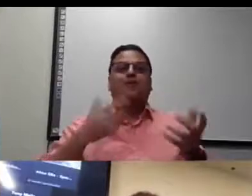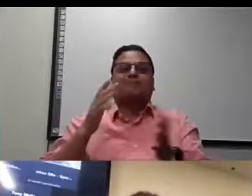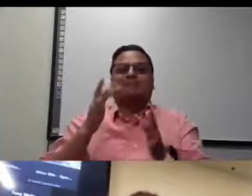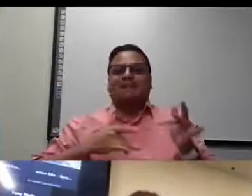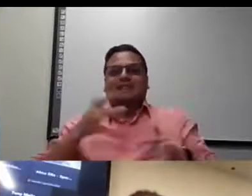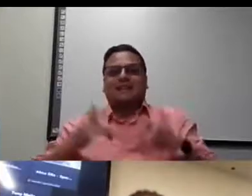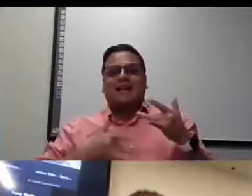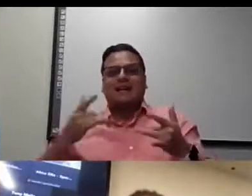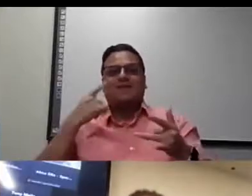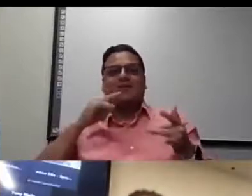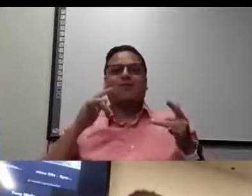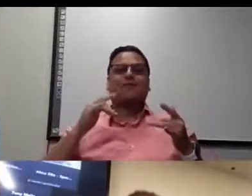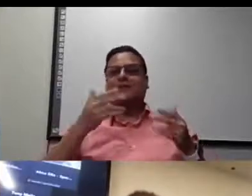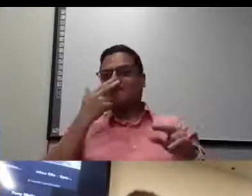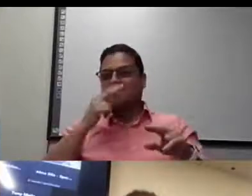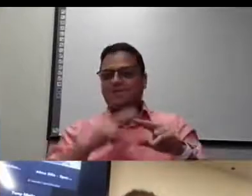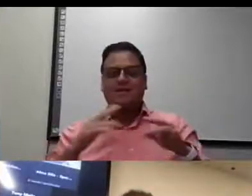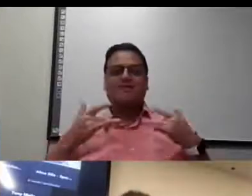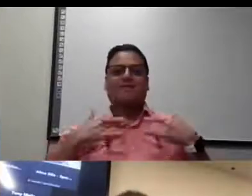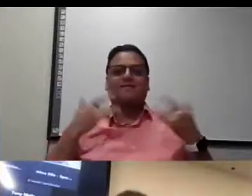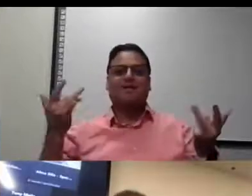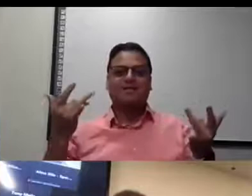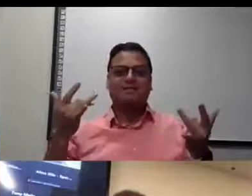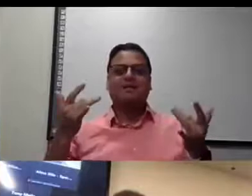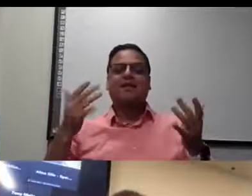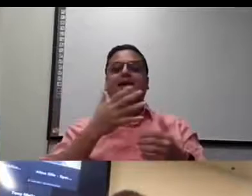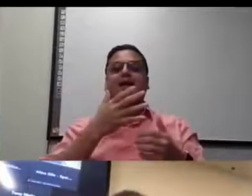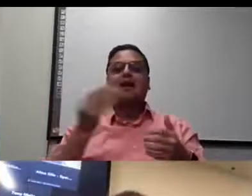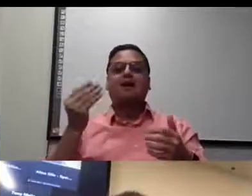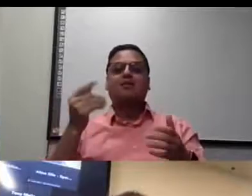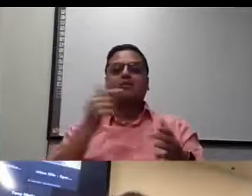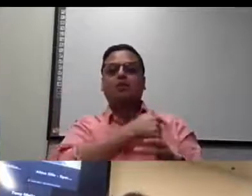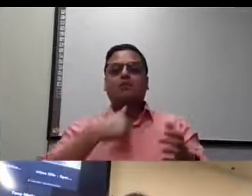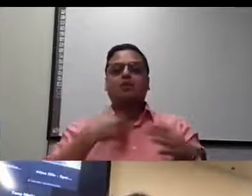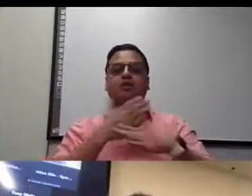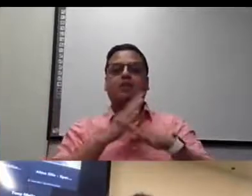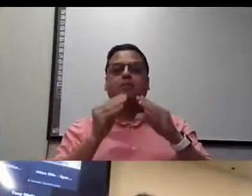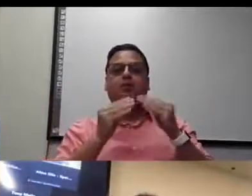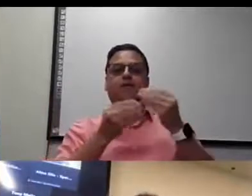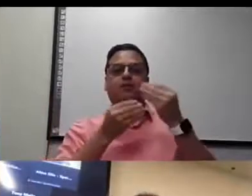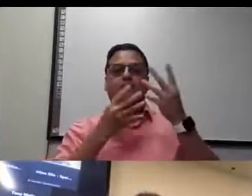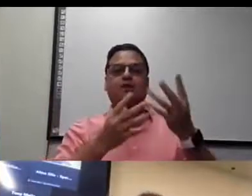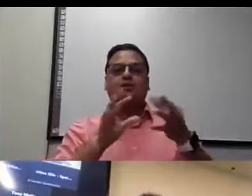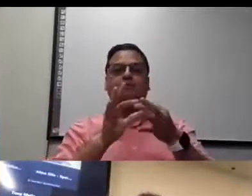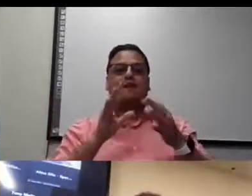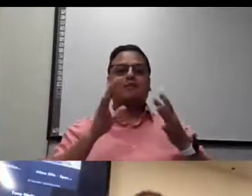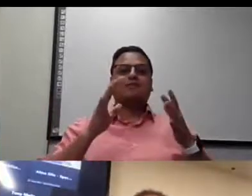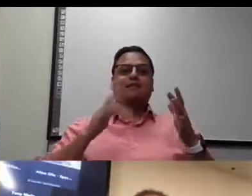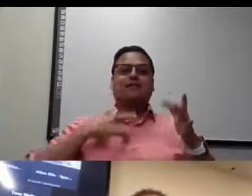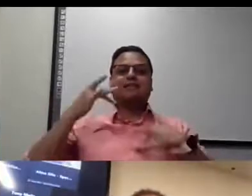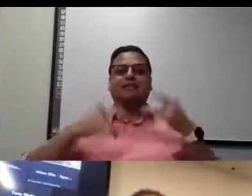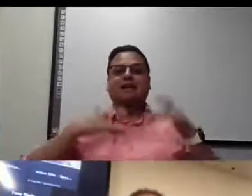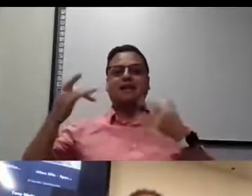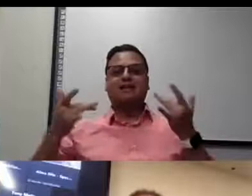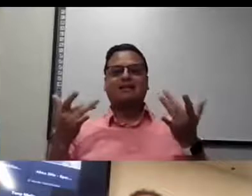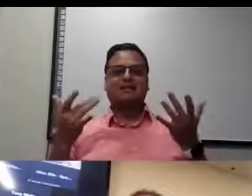really exciting event. We have some special guests lined up, and we'll be sharing more information about some of the exciting